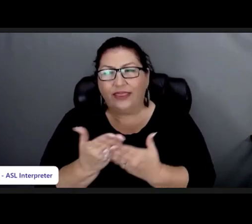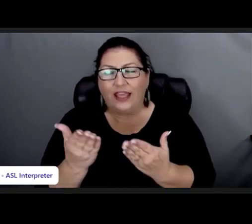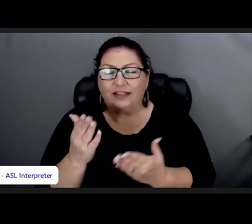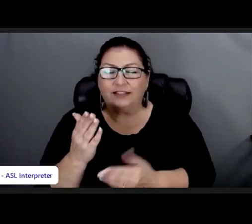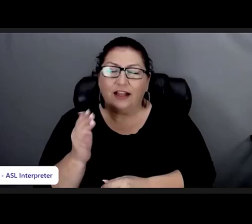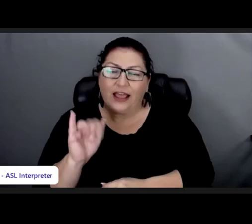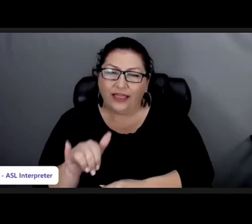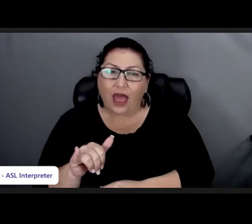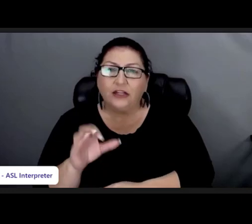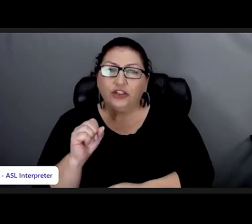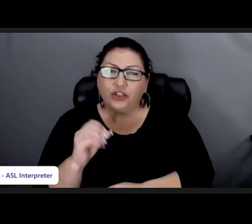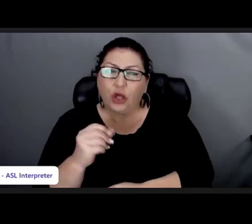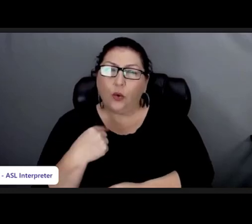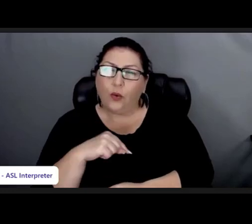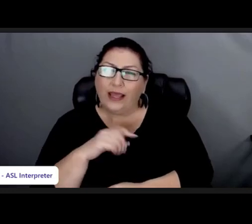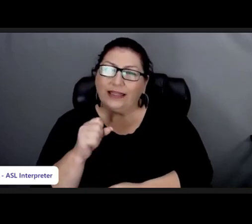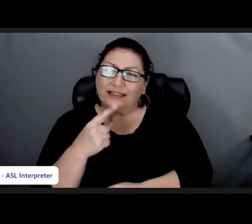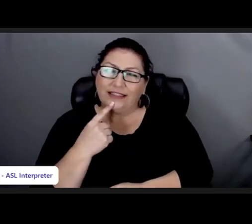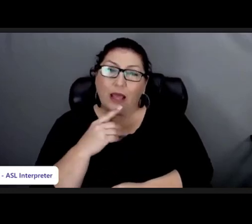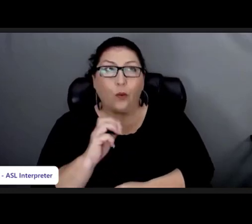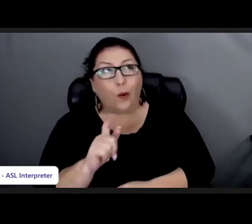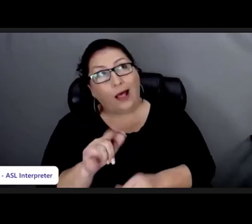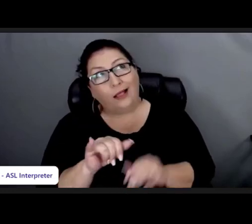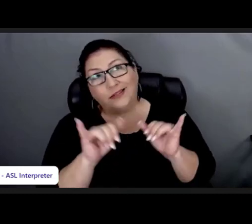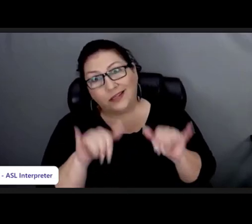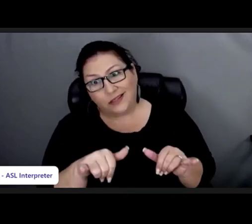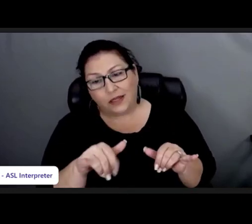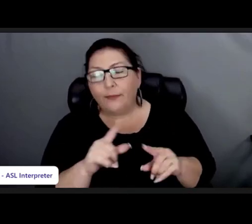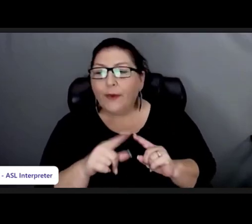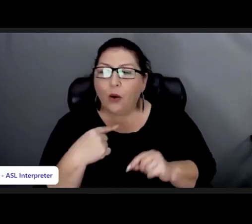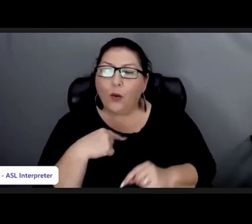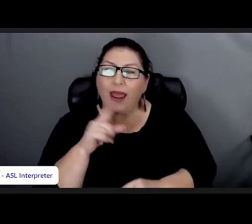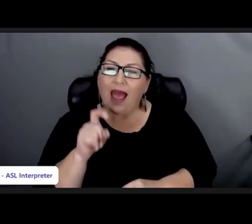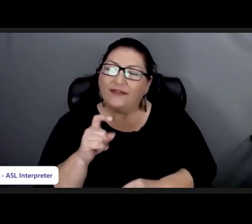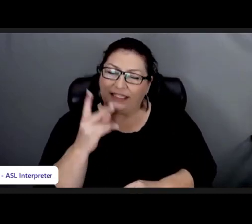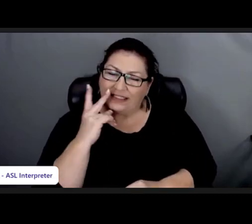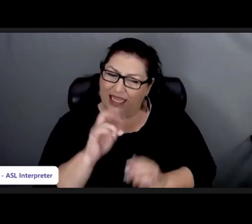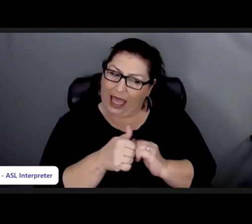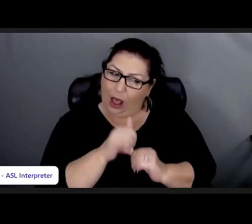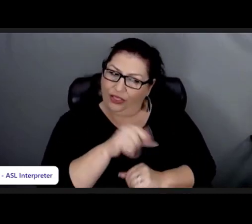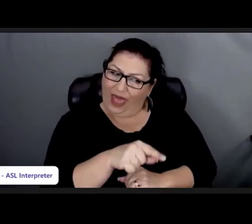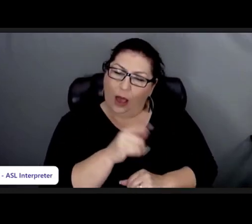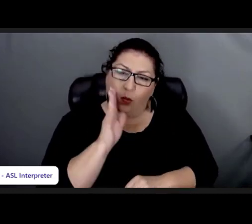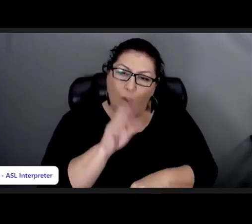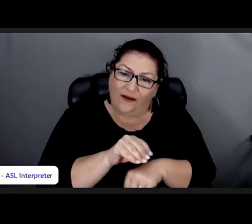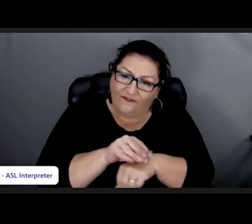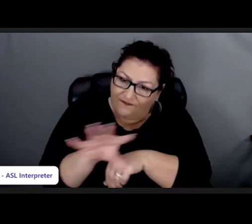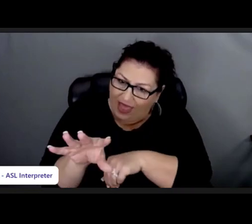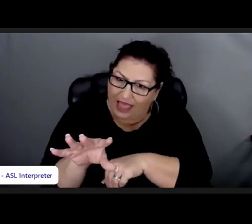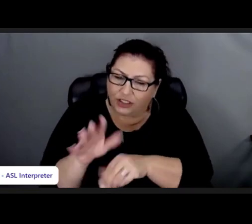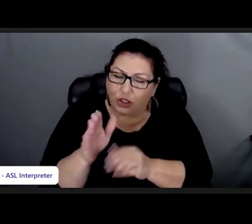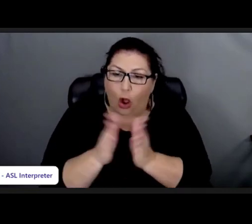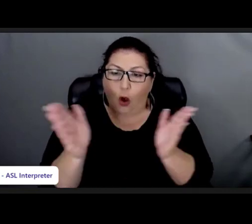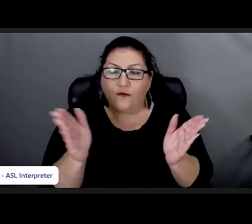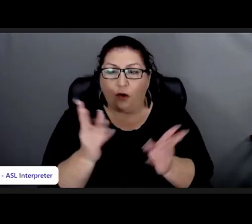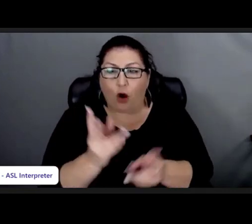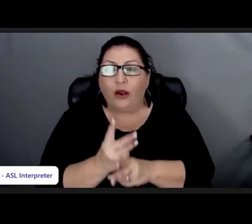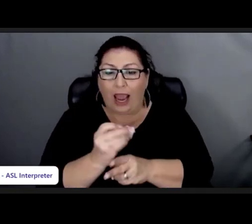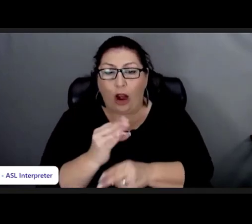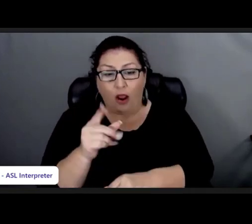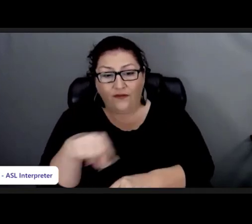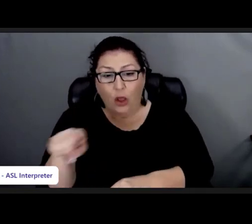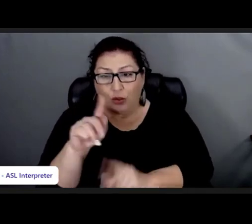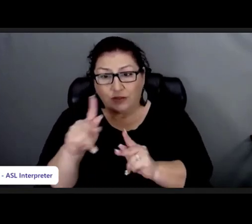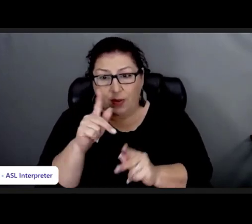so we can say, well, it's a system, but we have to look at how is it going to affect the overall care of those we want to care